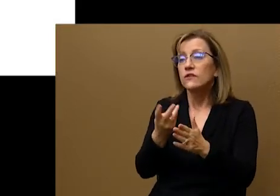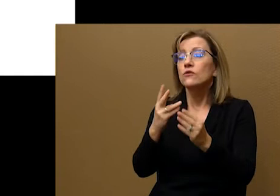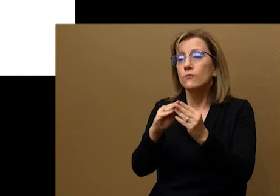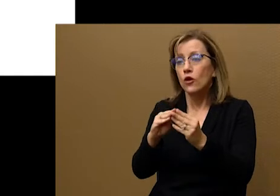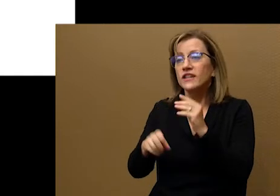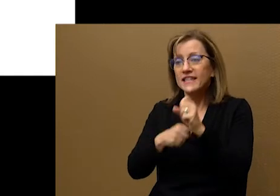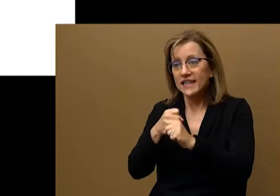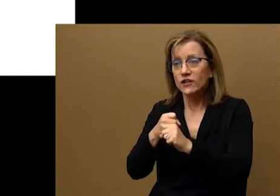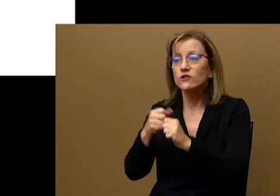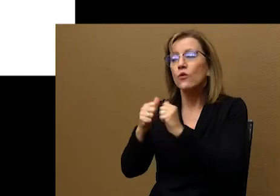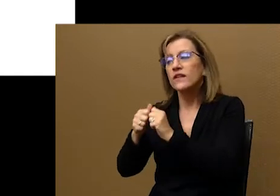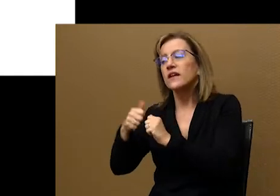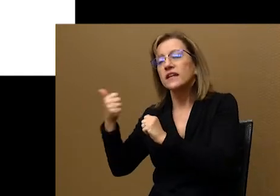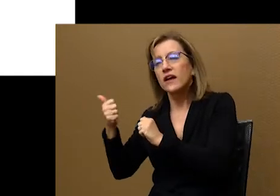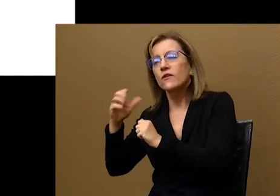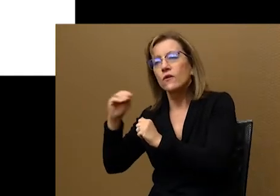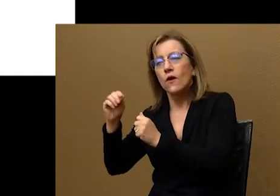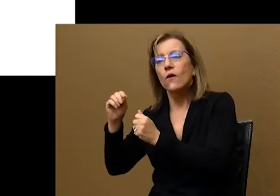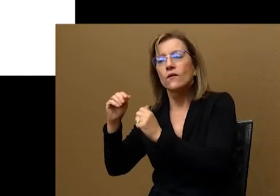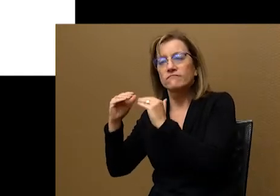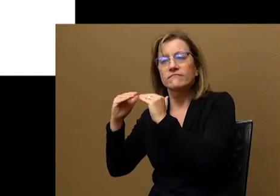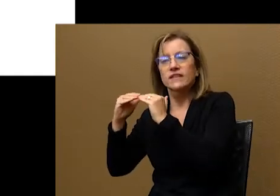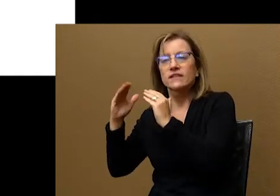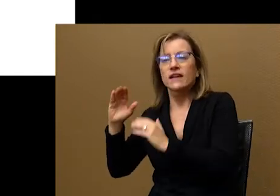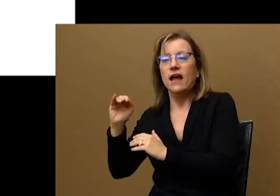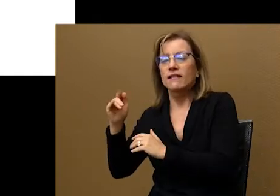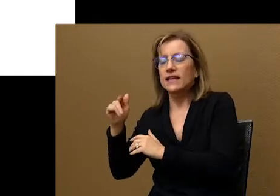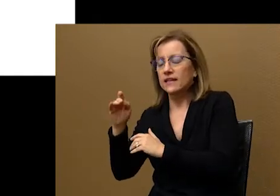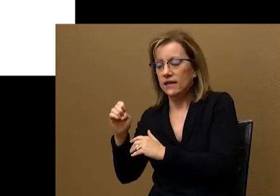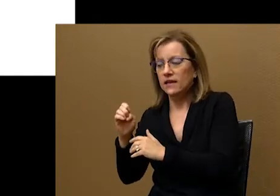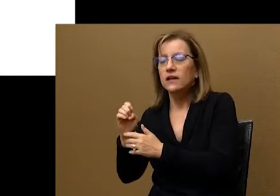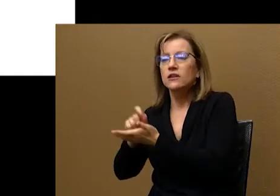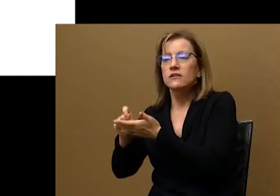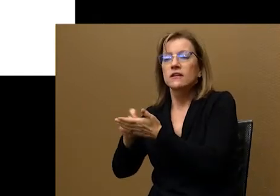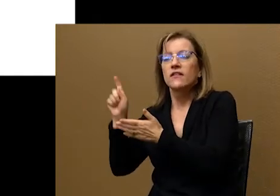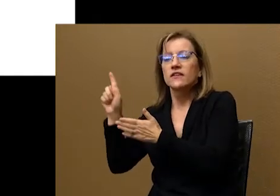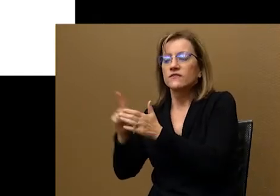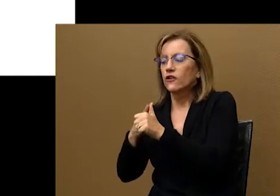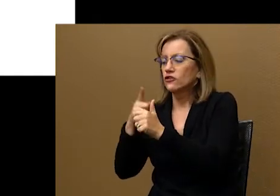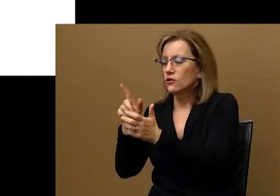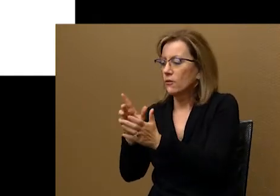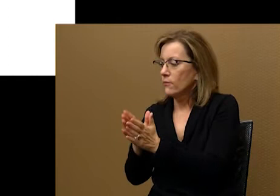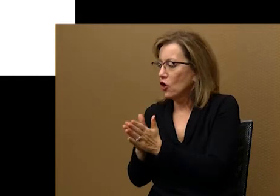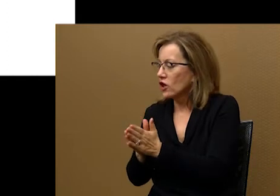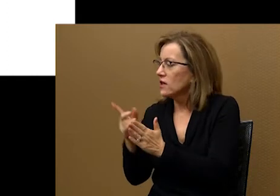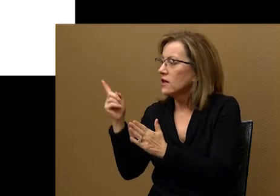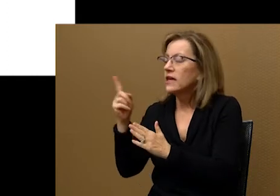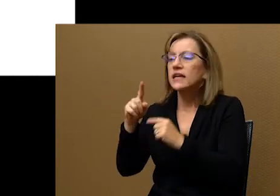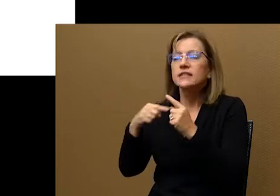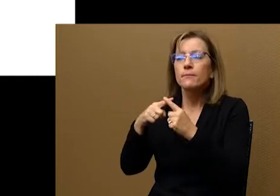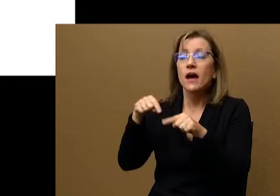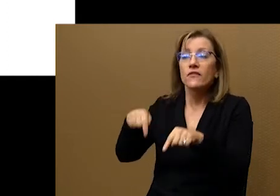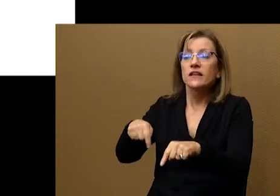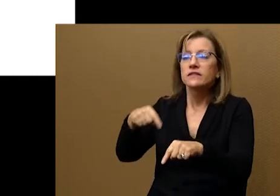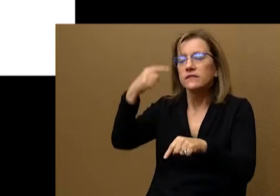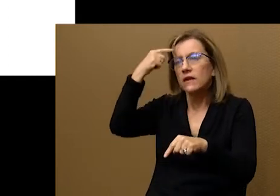more years with a colleague to produce this first book. This book is about this thought